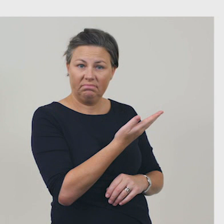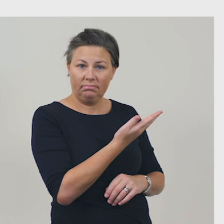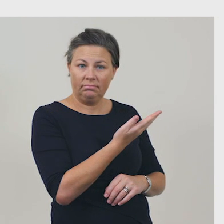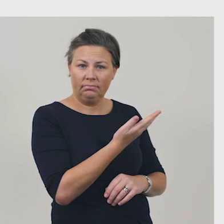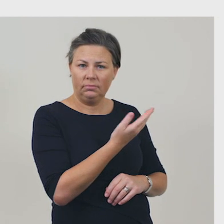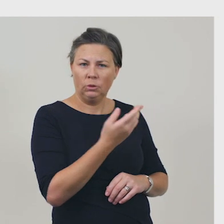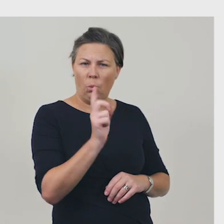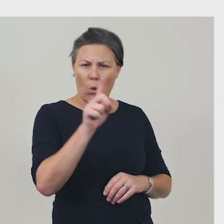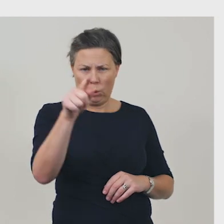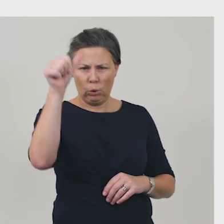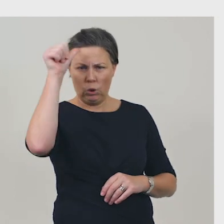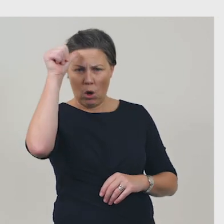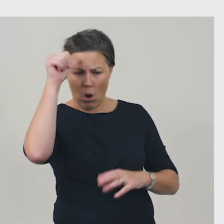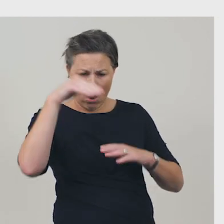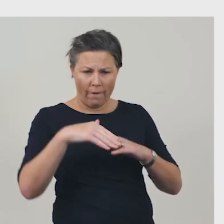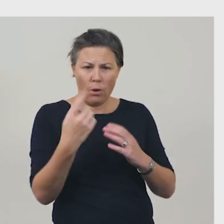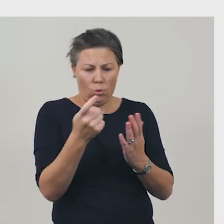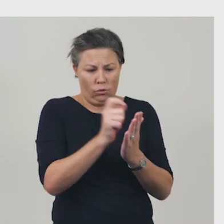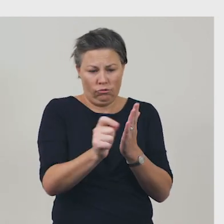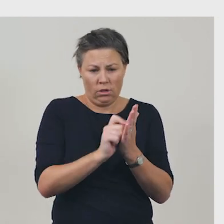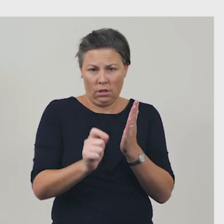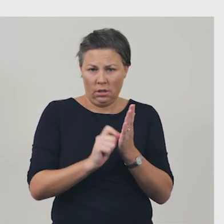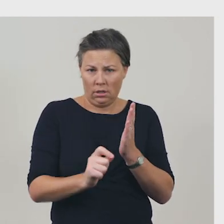author? Can you find any examples?